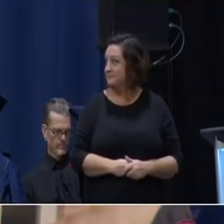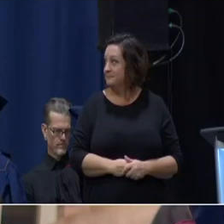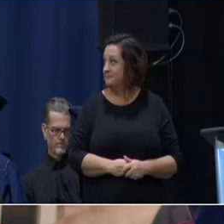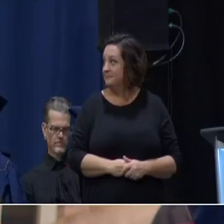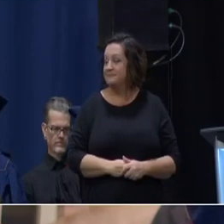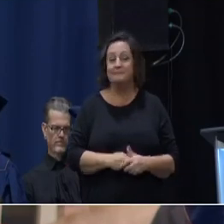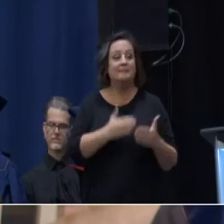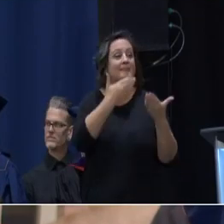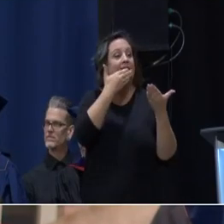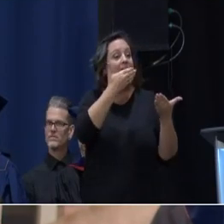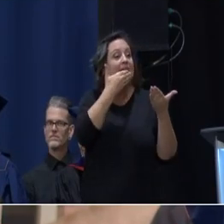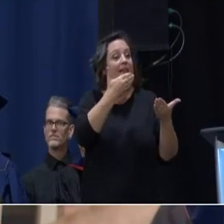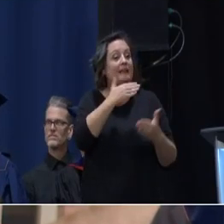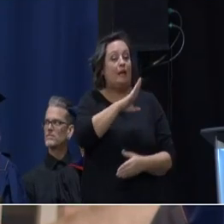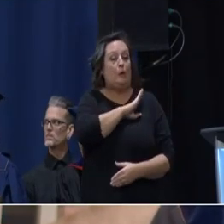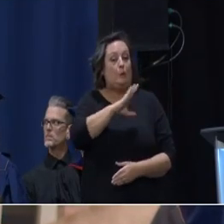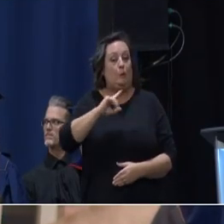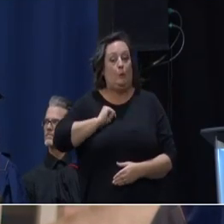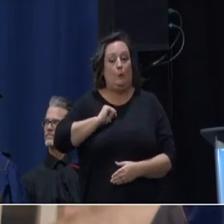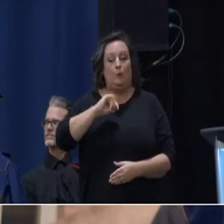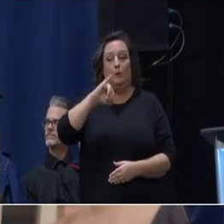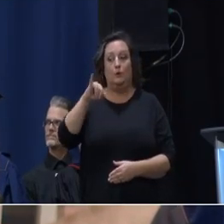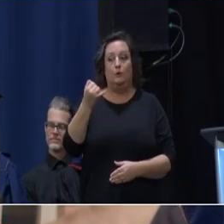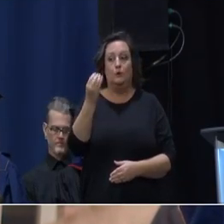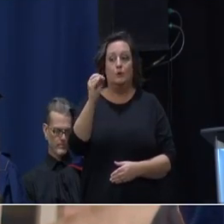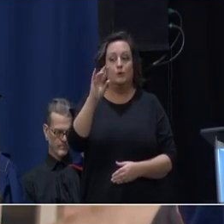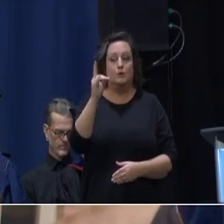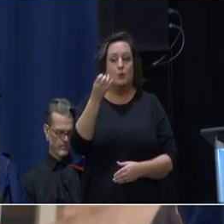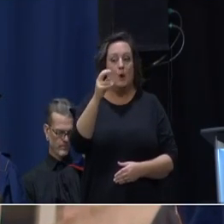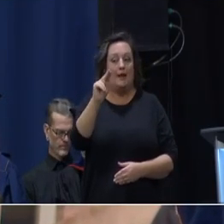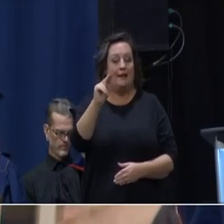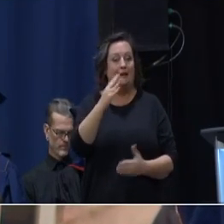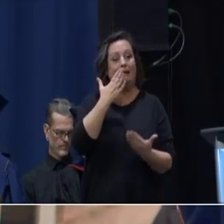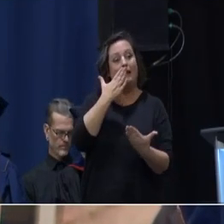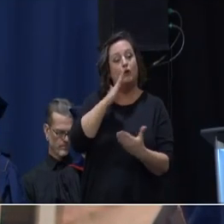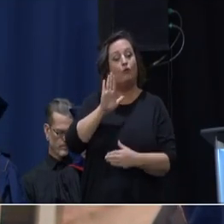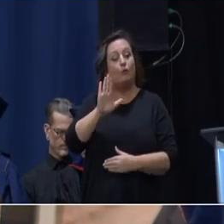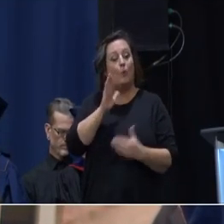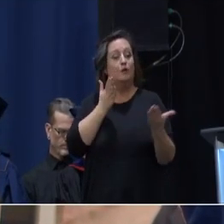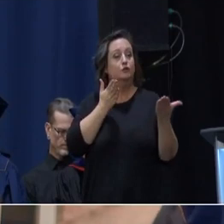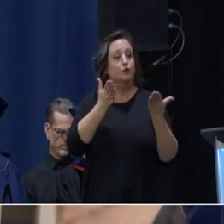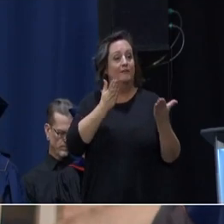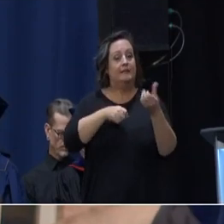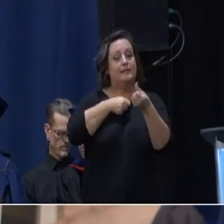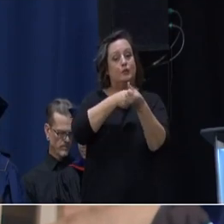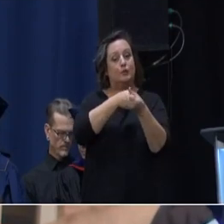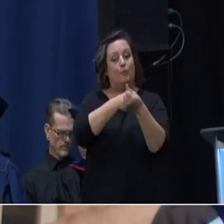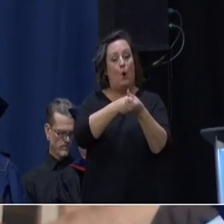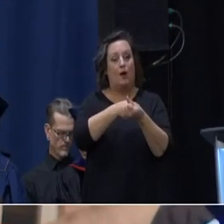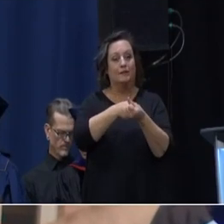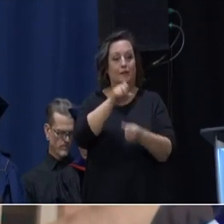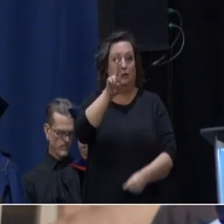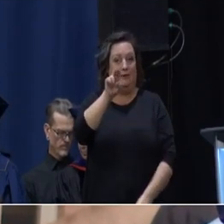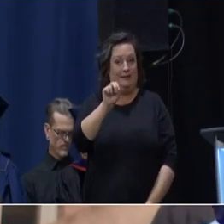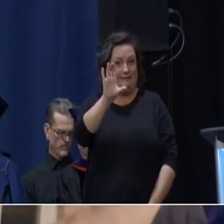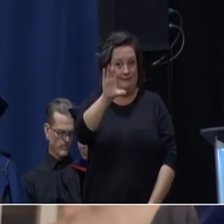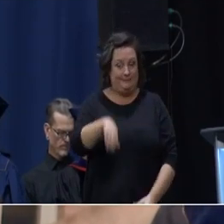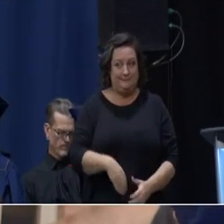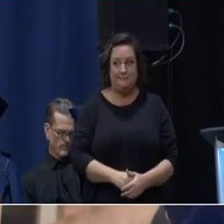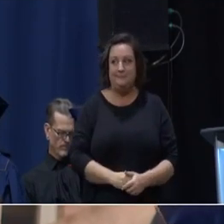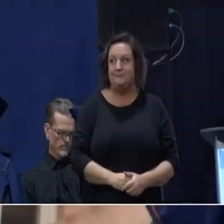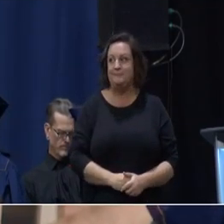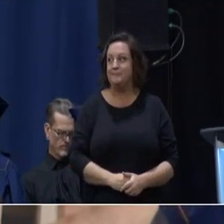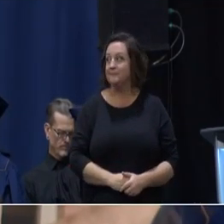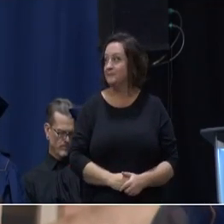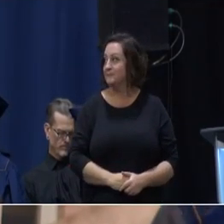Thank you, Trustee Jordan, and thank you very much for your tremendous service and support to UNC.